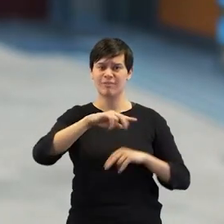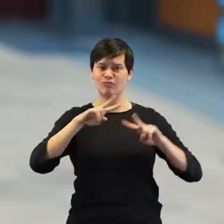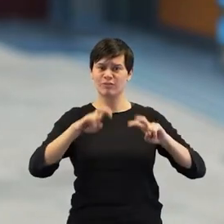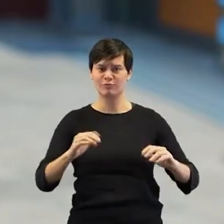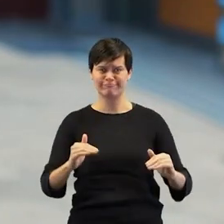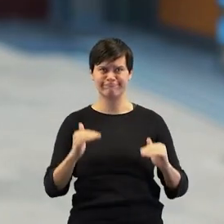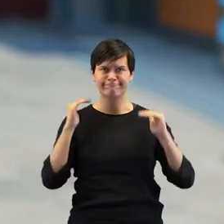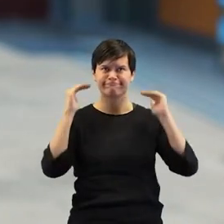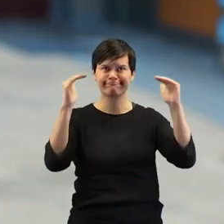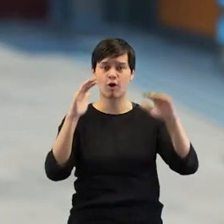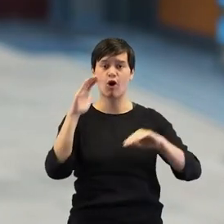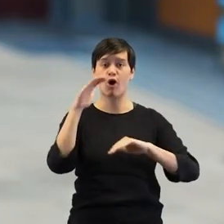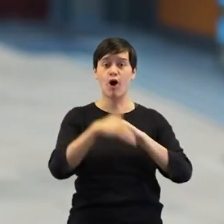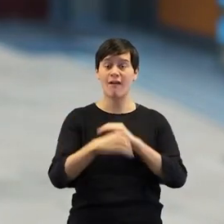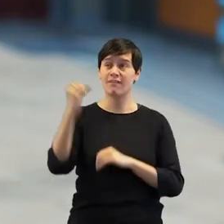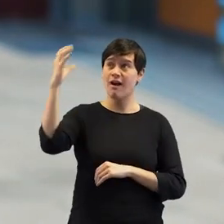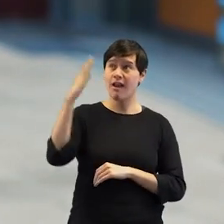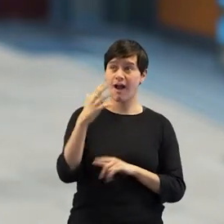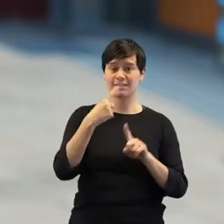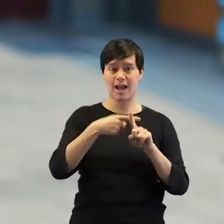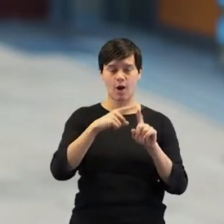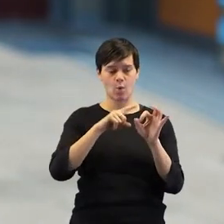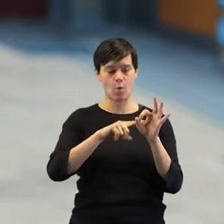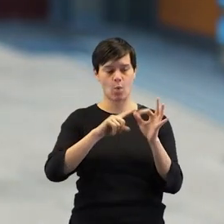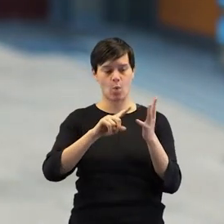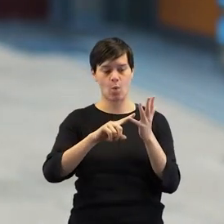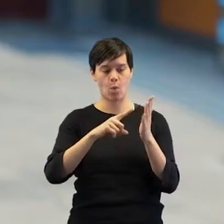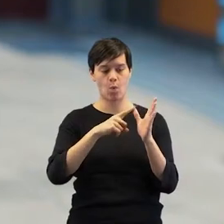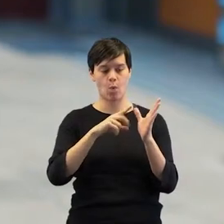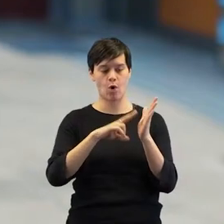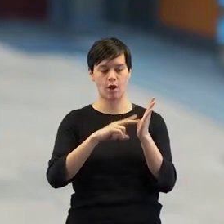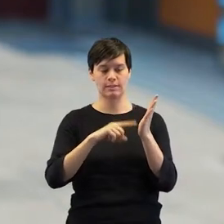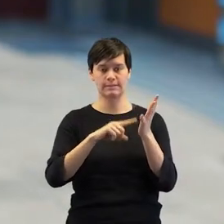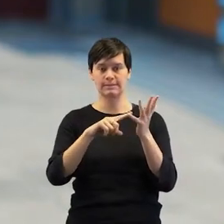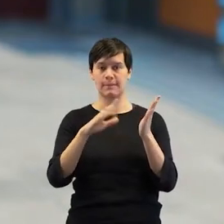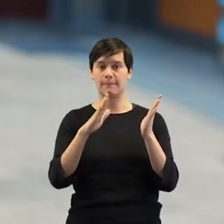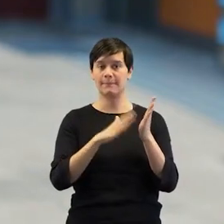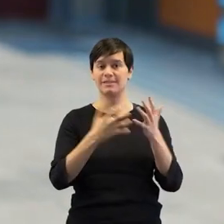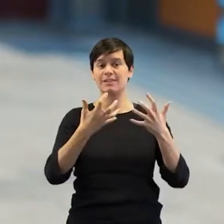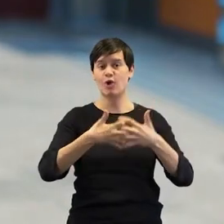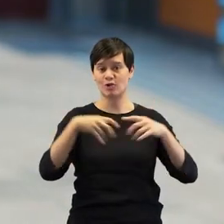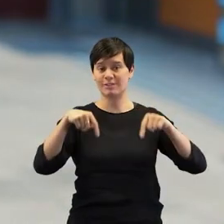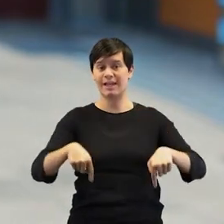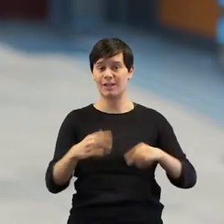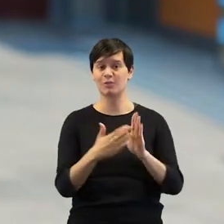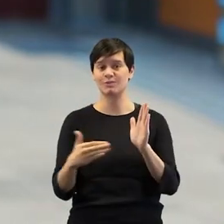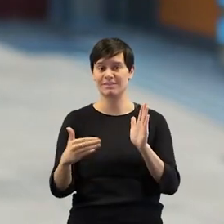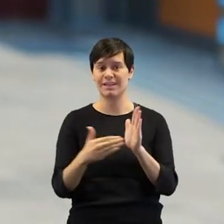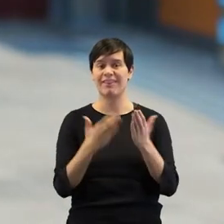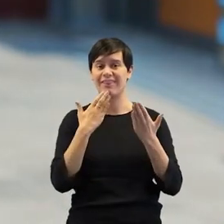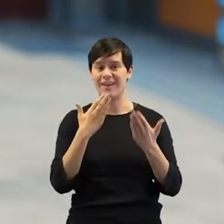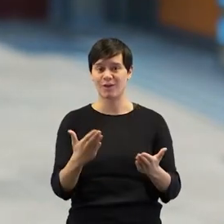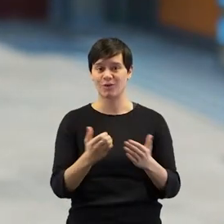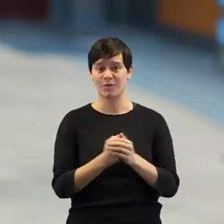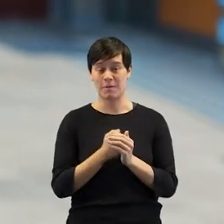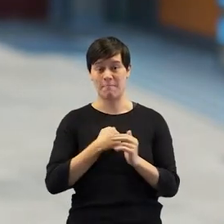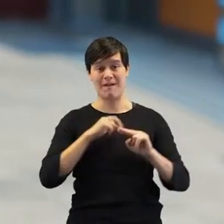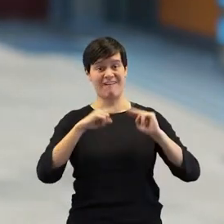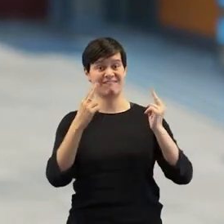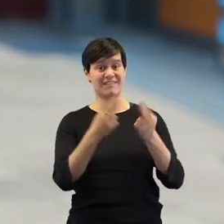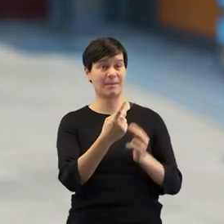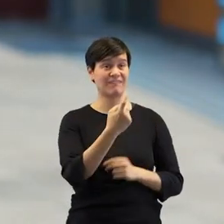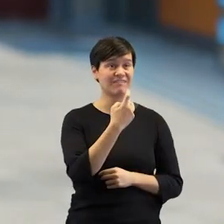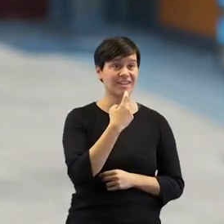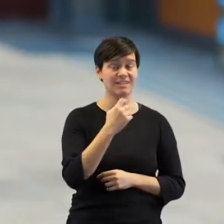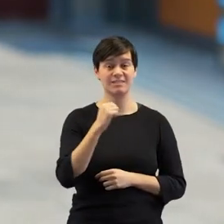collaborative research on photonic and quantum technologies that is done today here in New Zealand. Of course, I'd also like to thank my family in